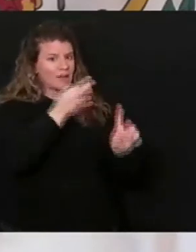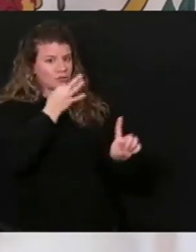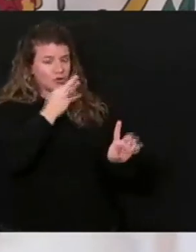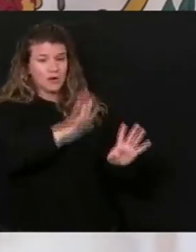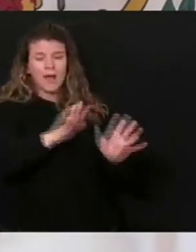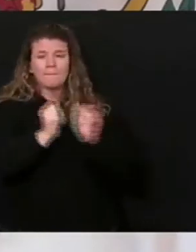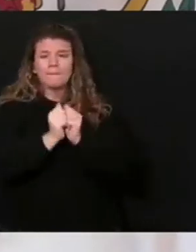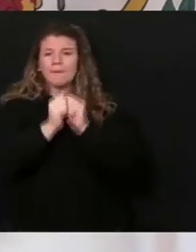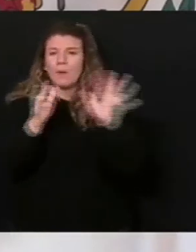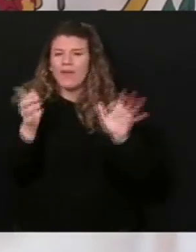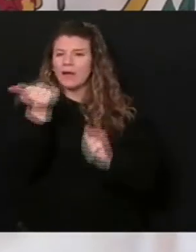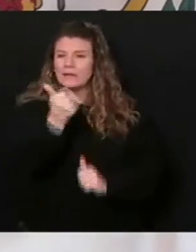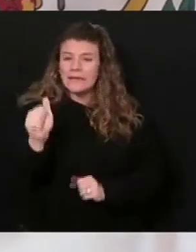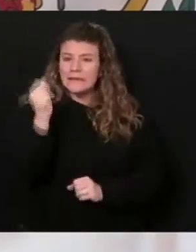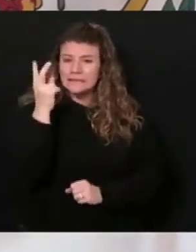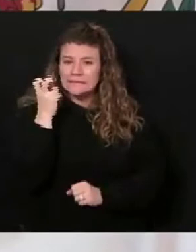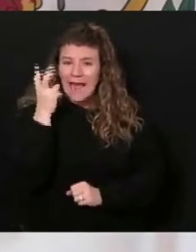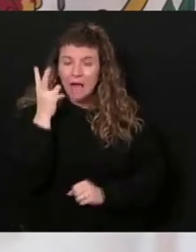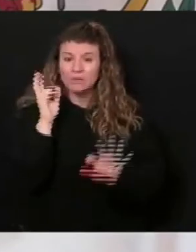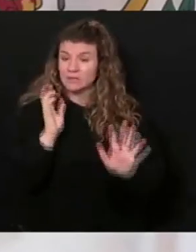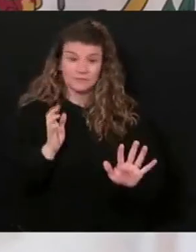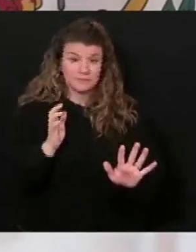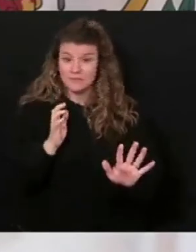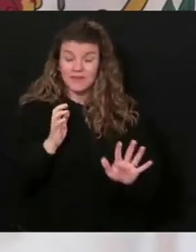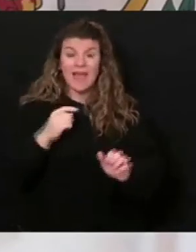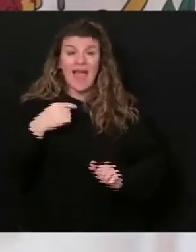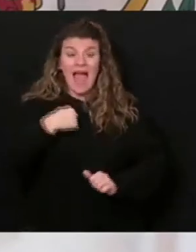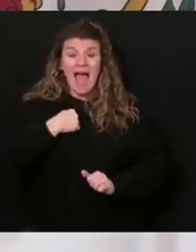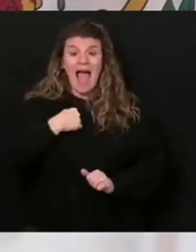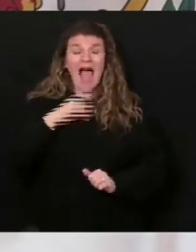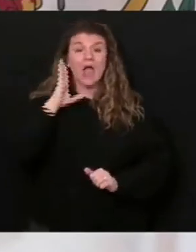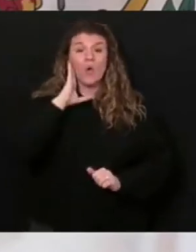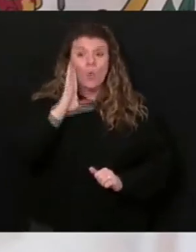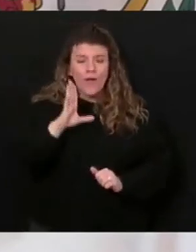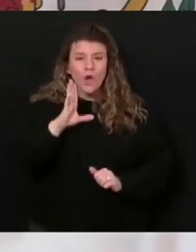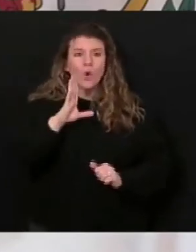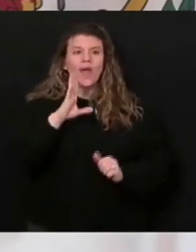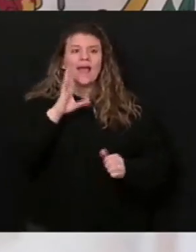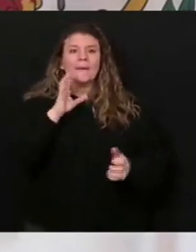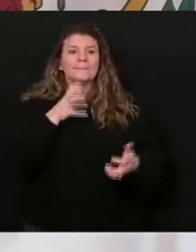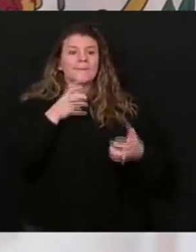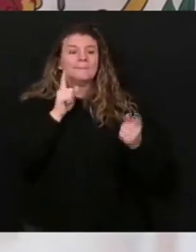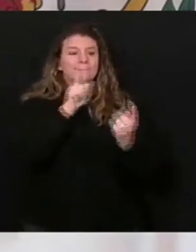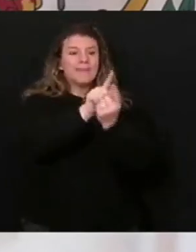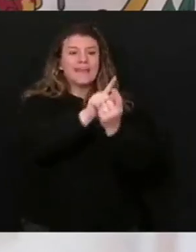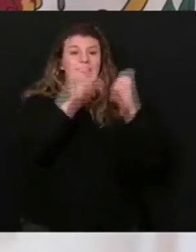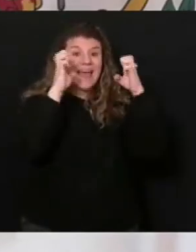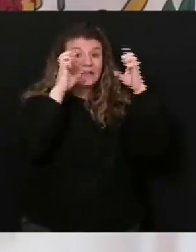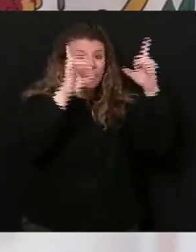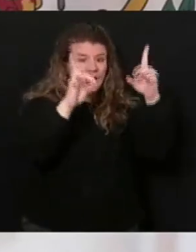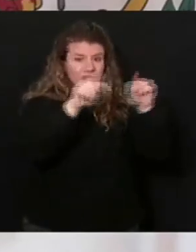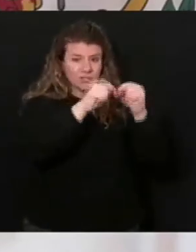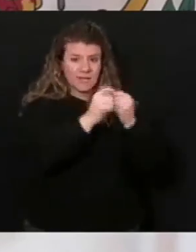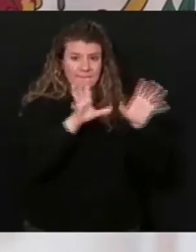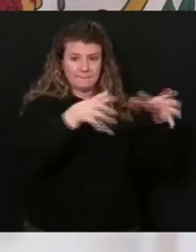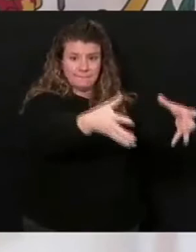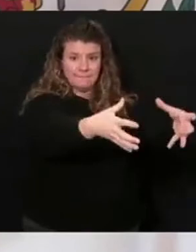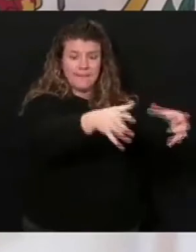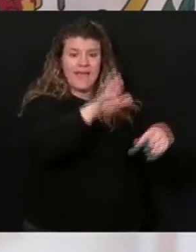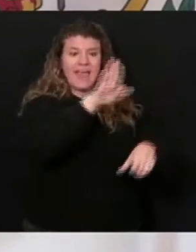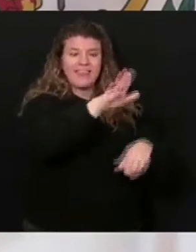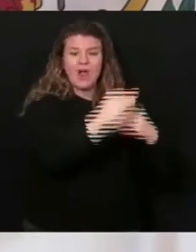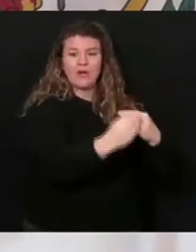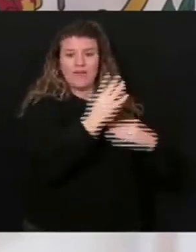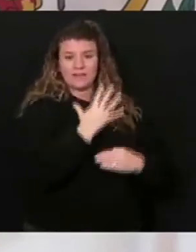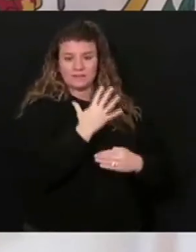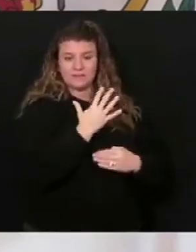any question whatsoever, I absolutely will stand by talking to the educators and taking their advice on many things and